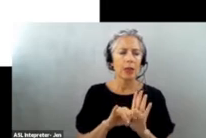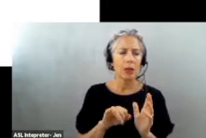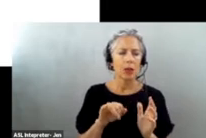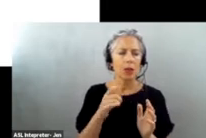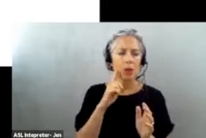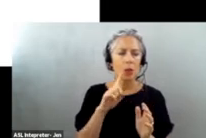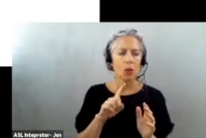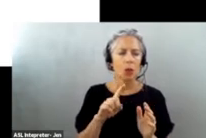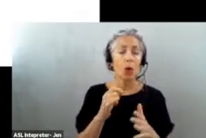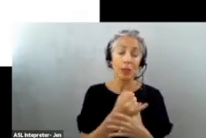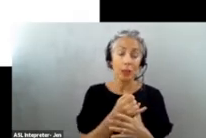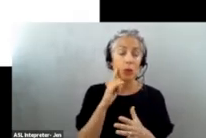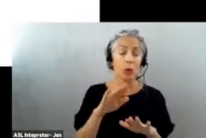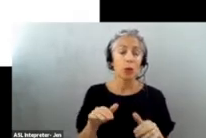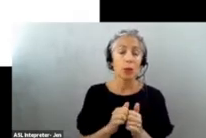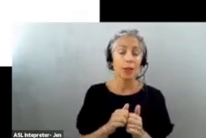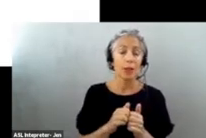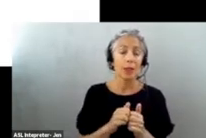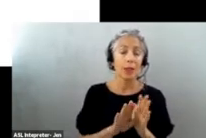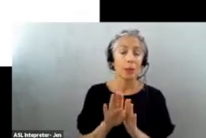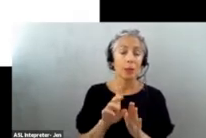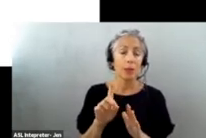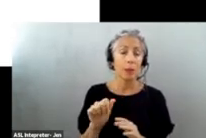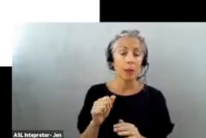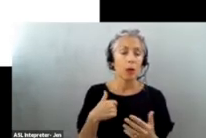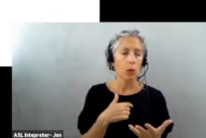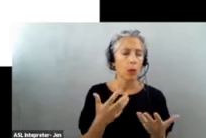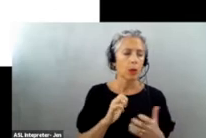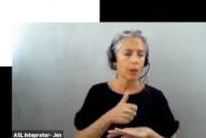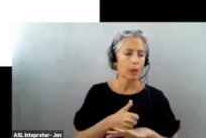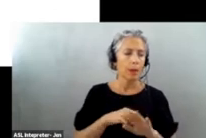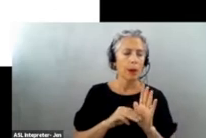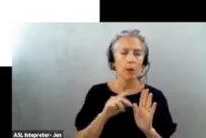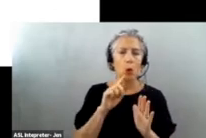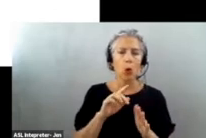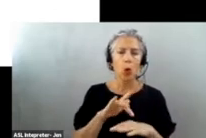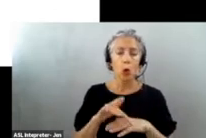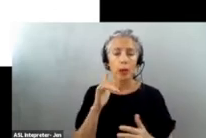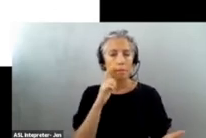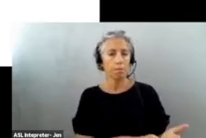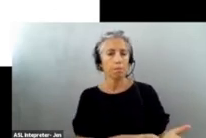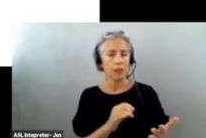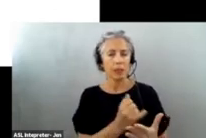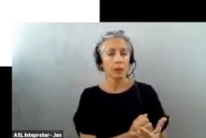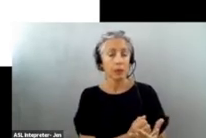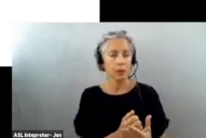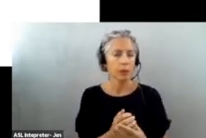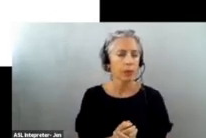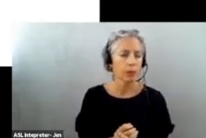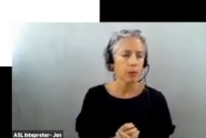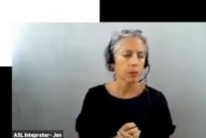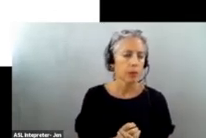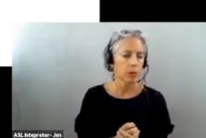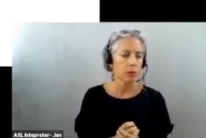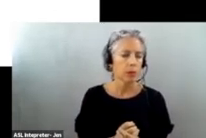Developmental Disability, that is to develop a system model for early identification and intervention of children with